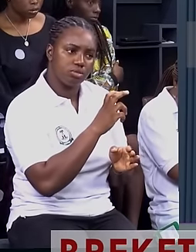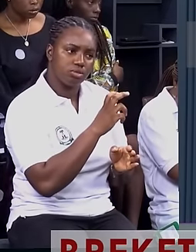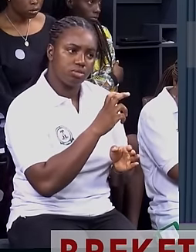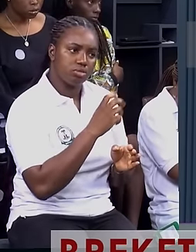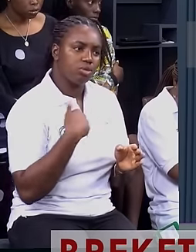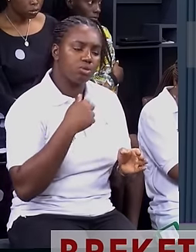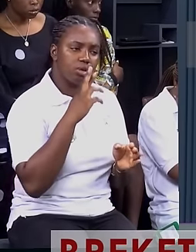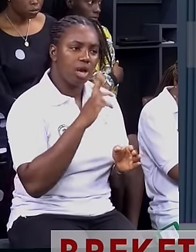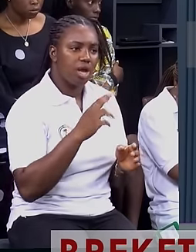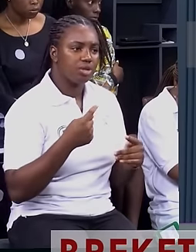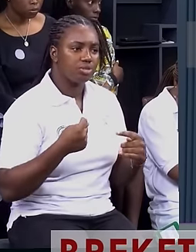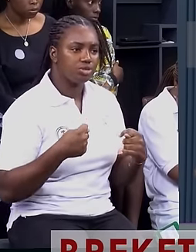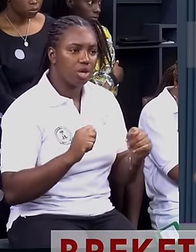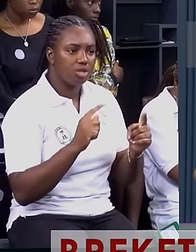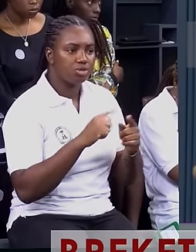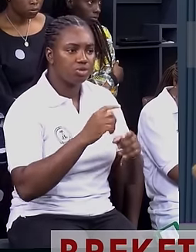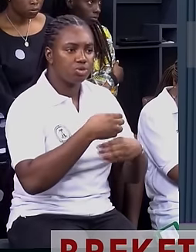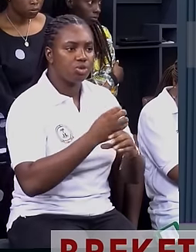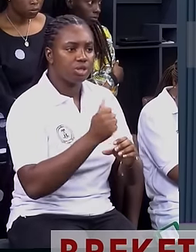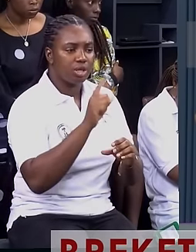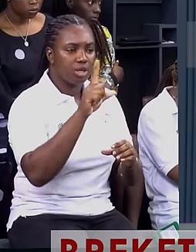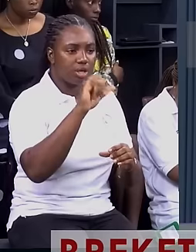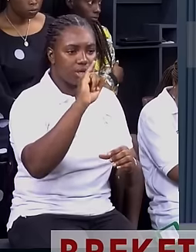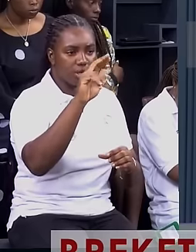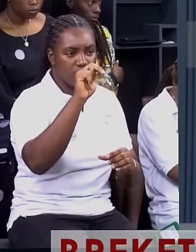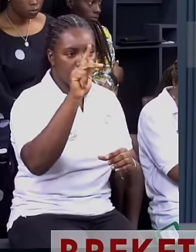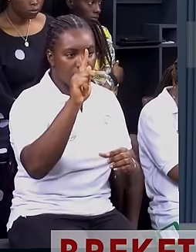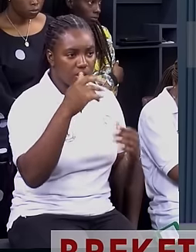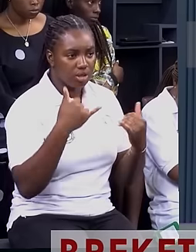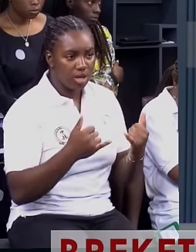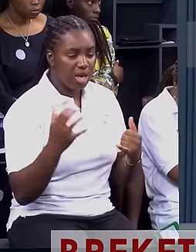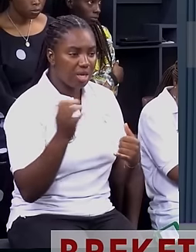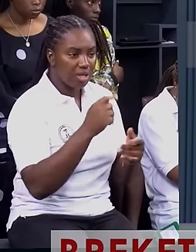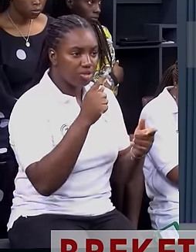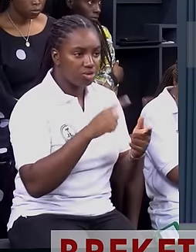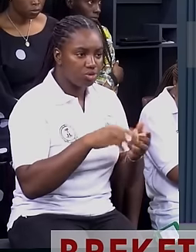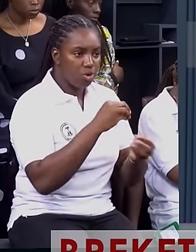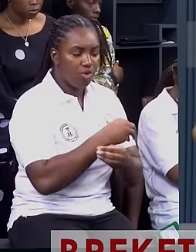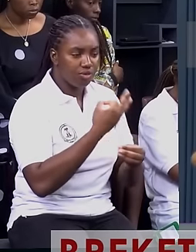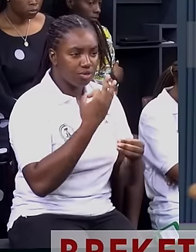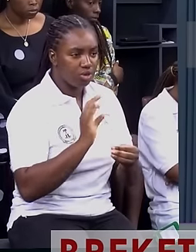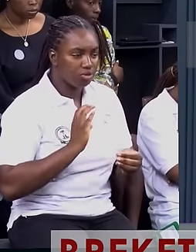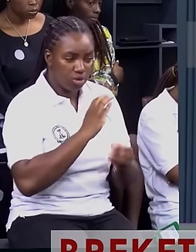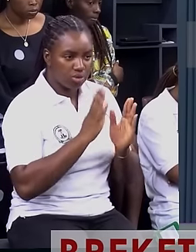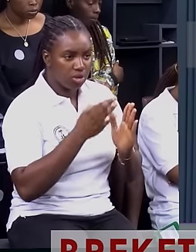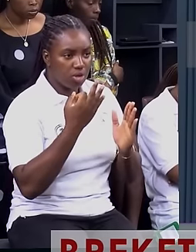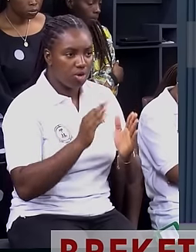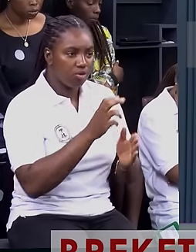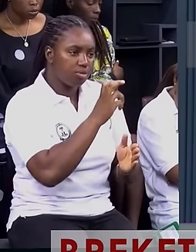We are trying to create a link now, because getting to the office of the Commissioner of Police is not easy.